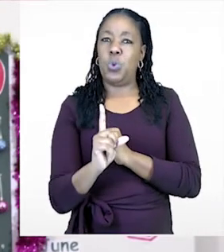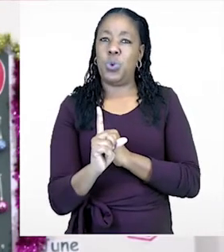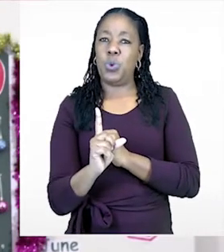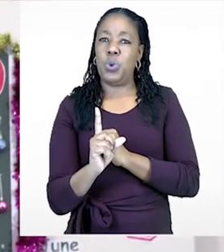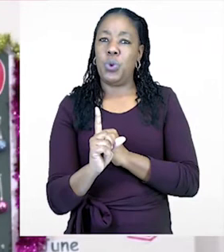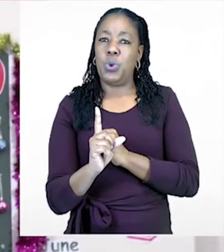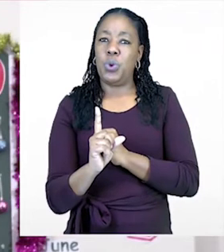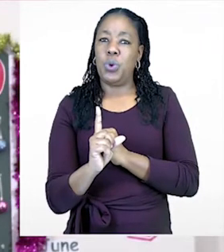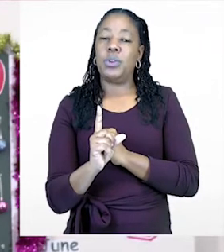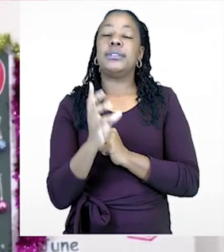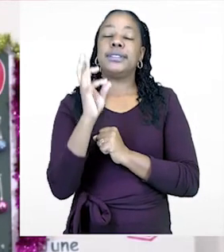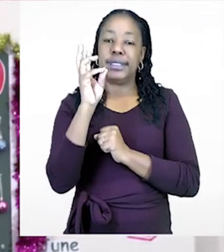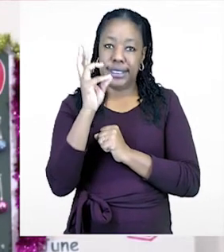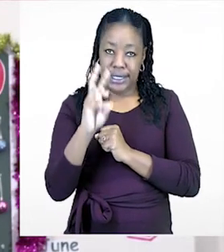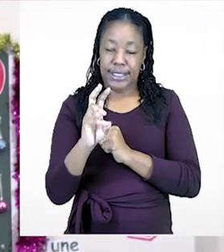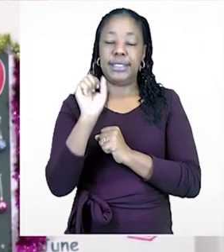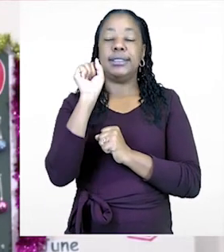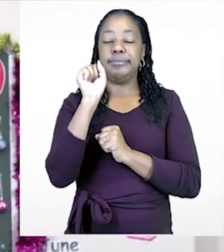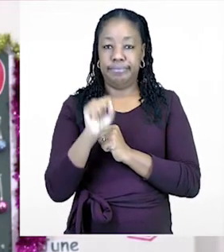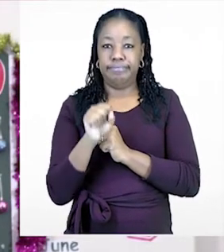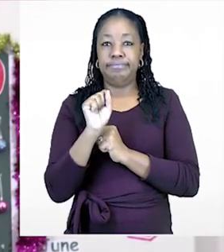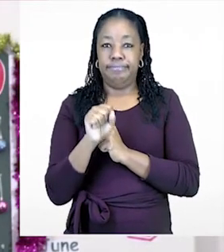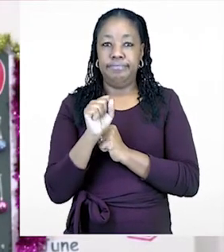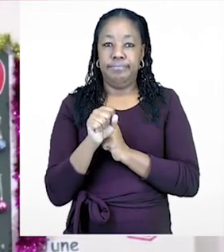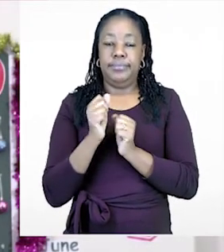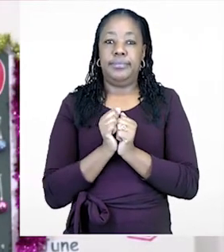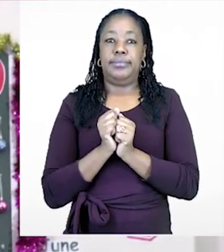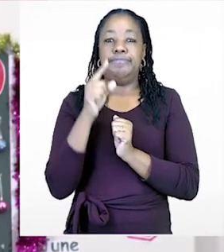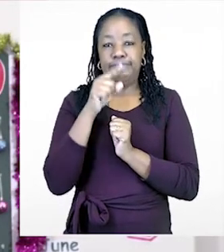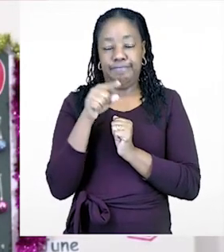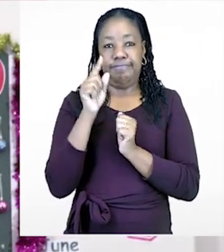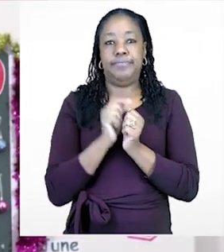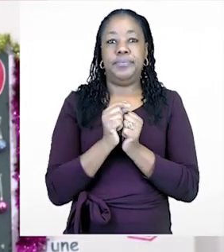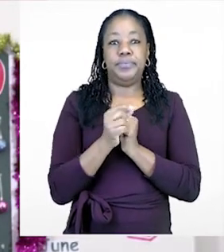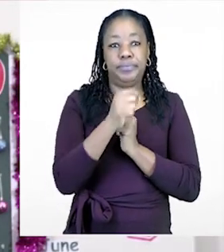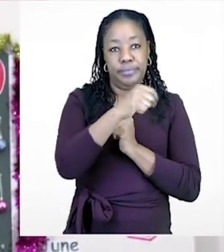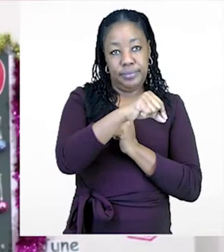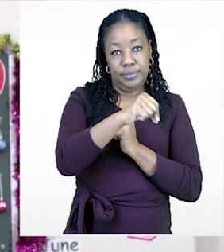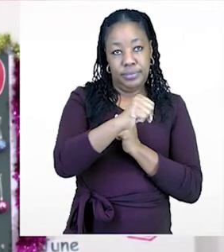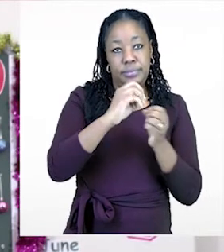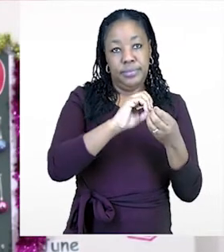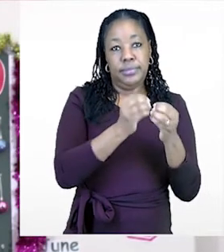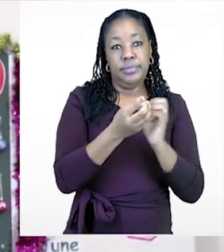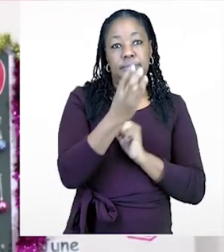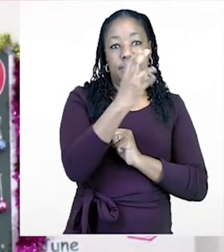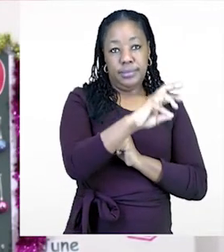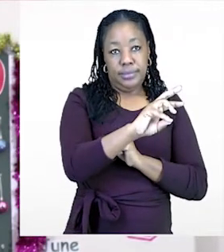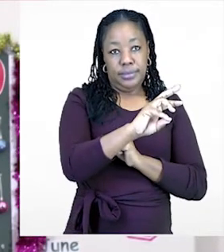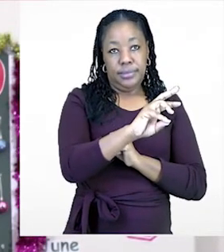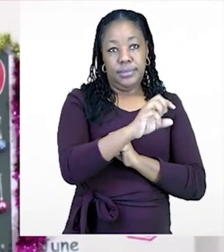number 6. If you got that one right, very good. Let's write the number 6 together.